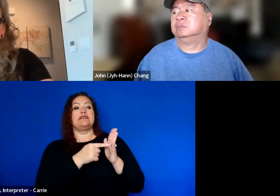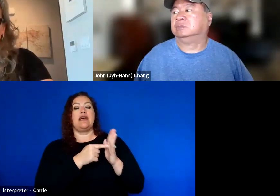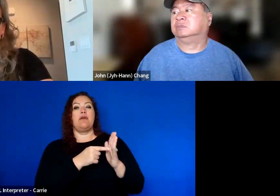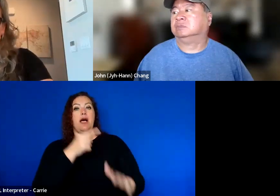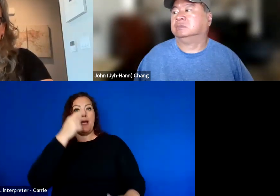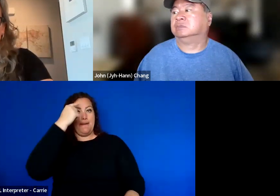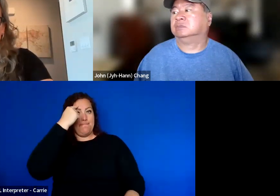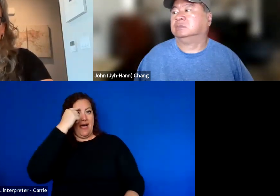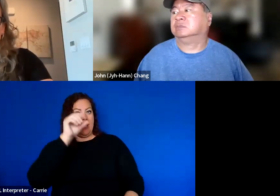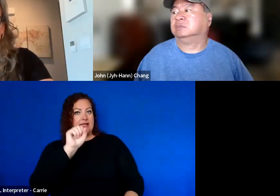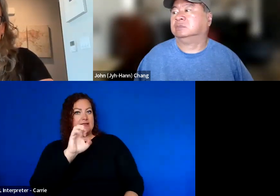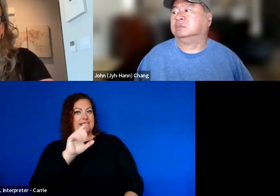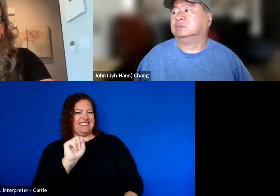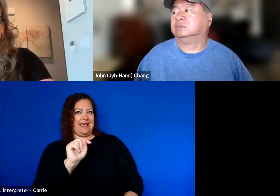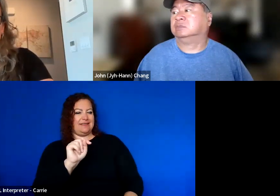mindset matters.